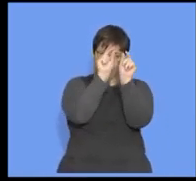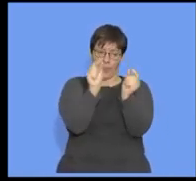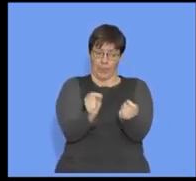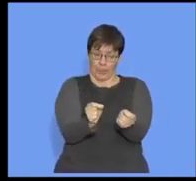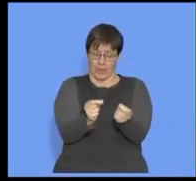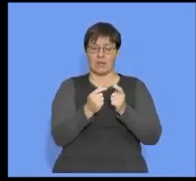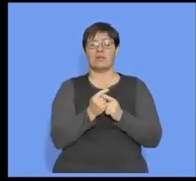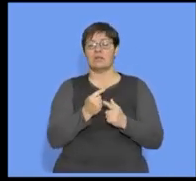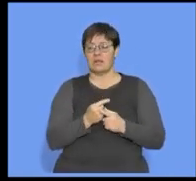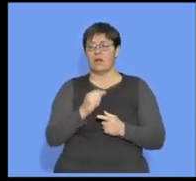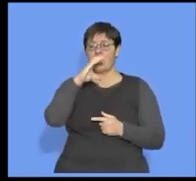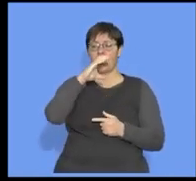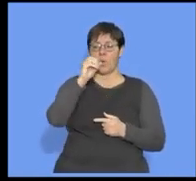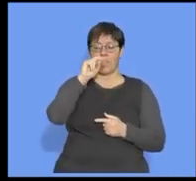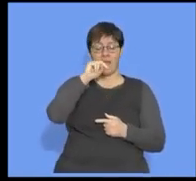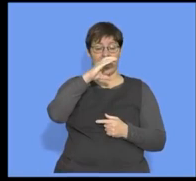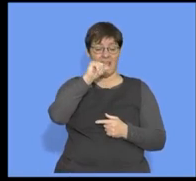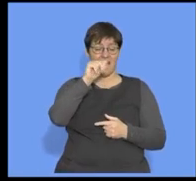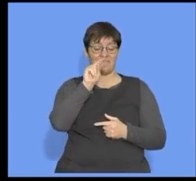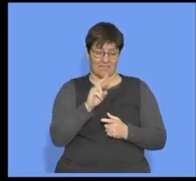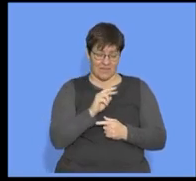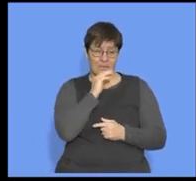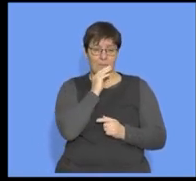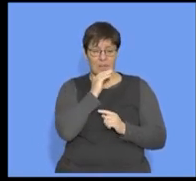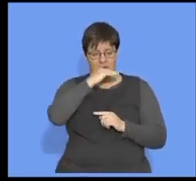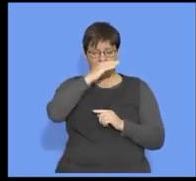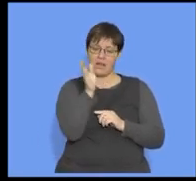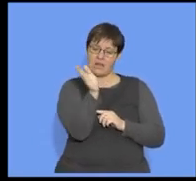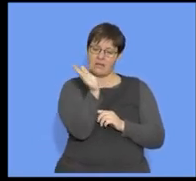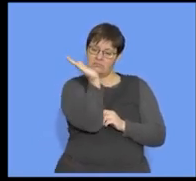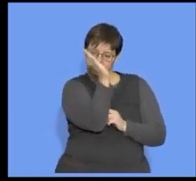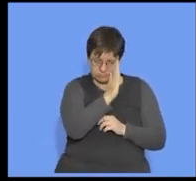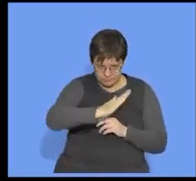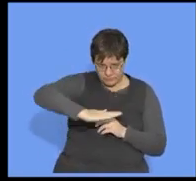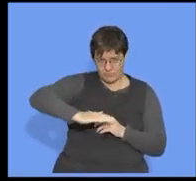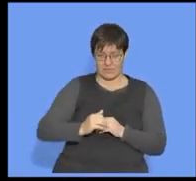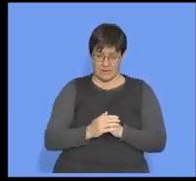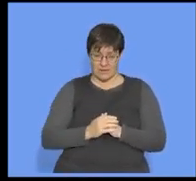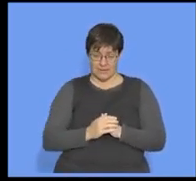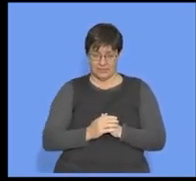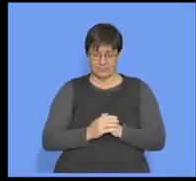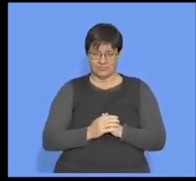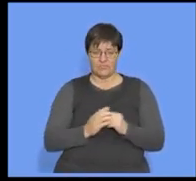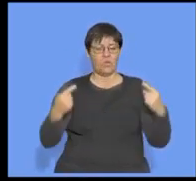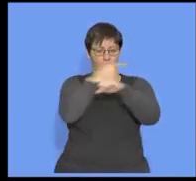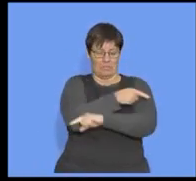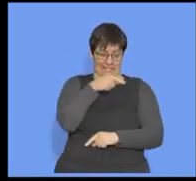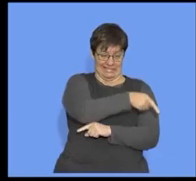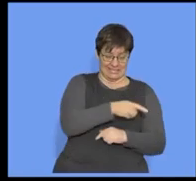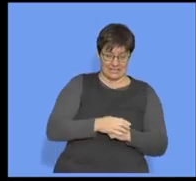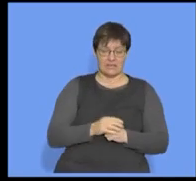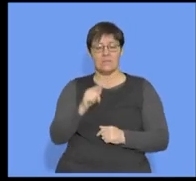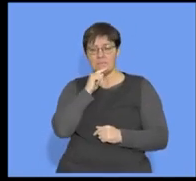here, concave, which curves inwards. It's the opposite of the convex. It curves